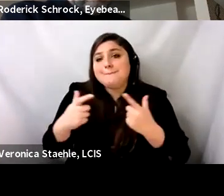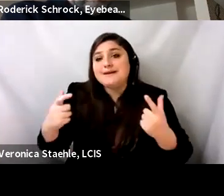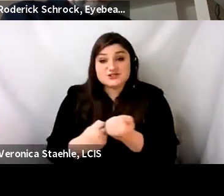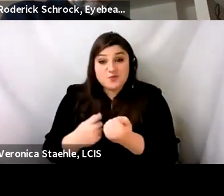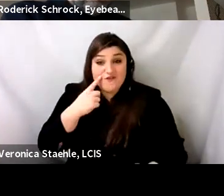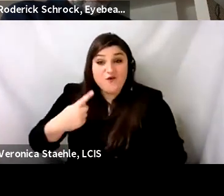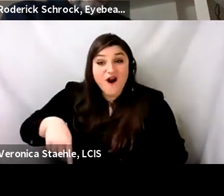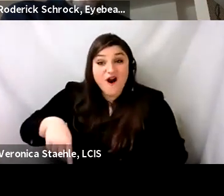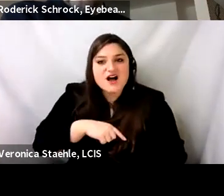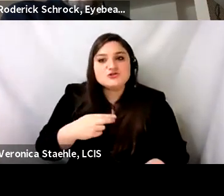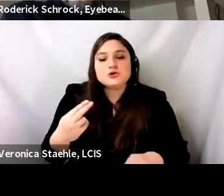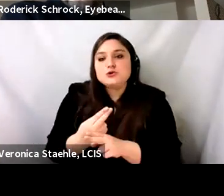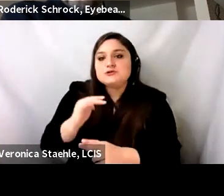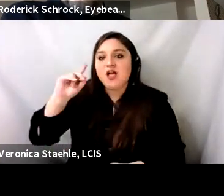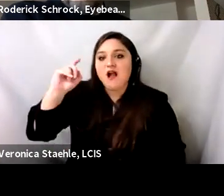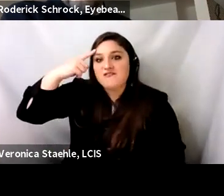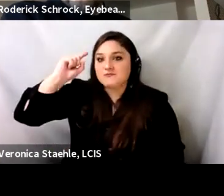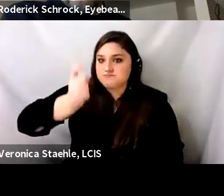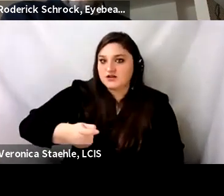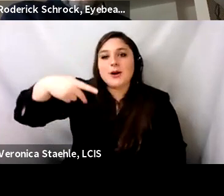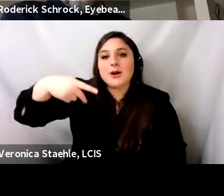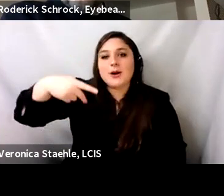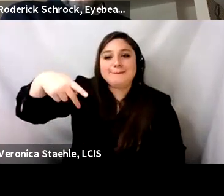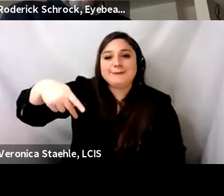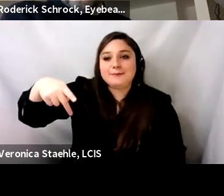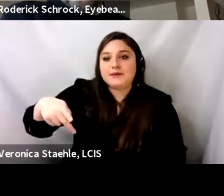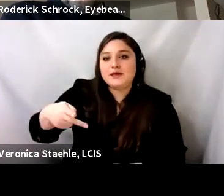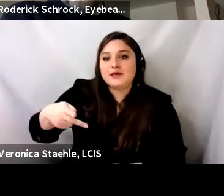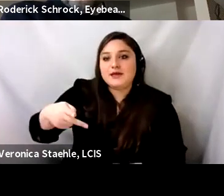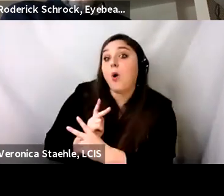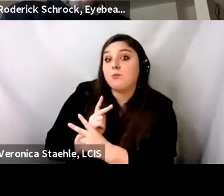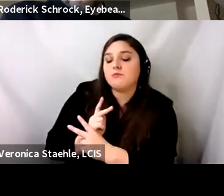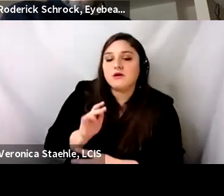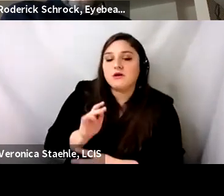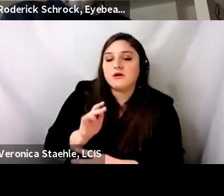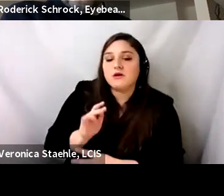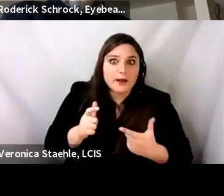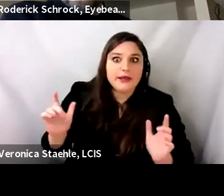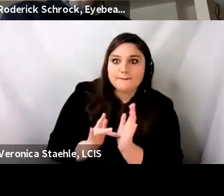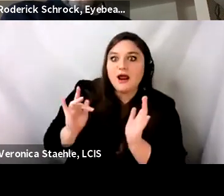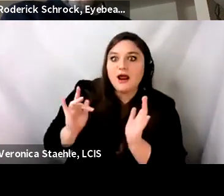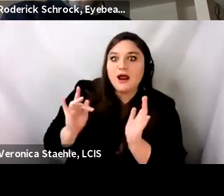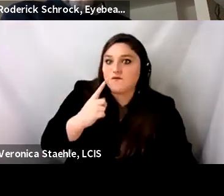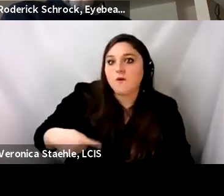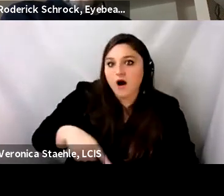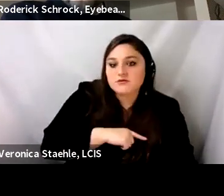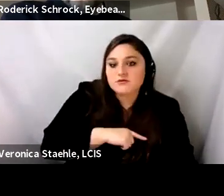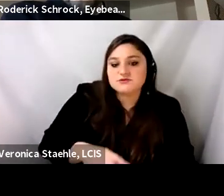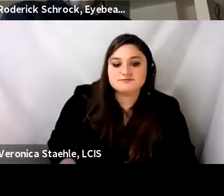how to navigate that and manage that closely. Again, communication, I think, was key and continues to be